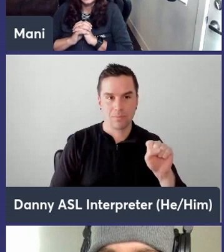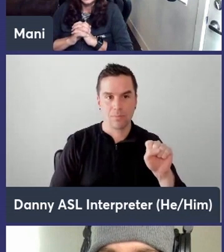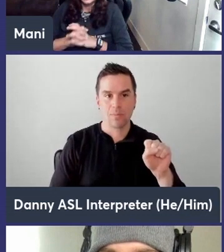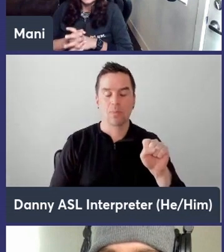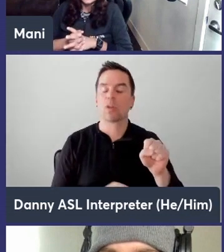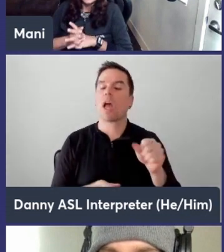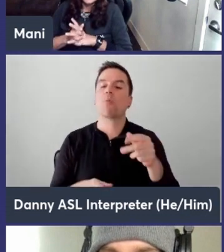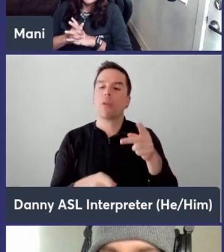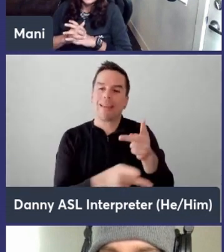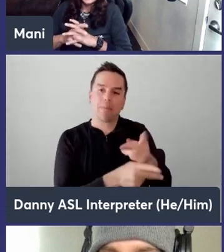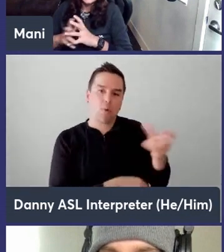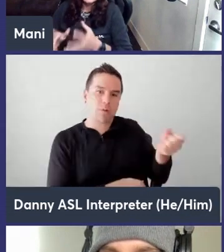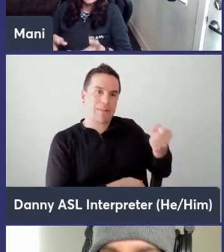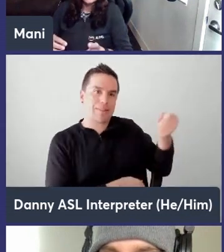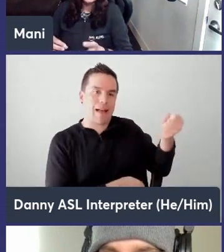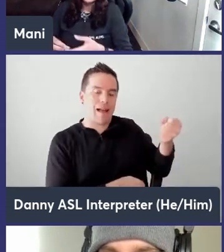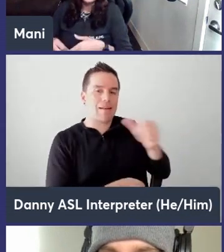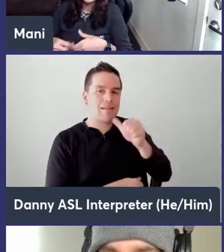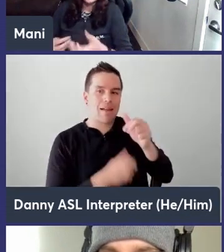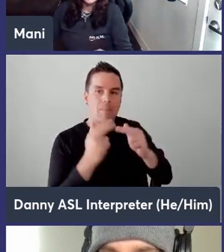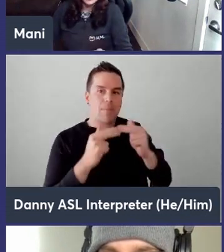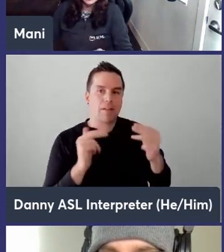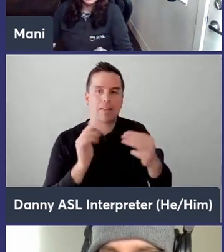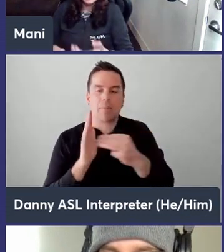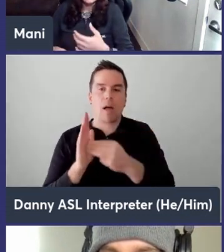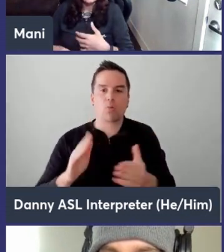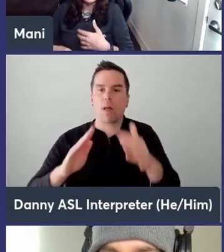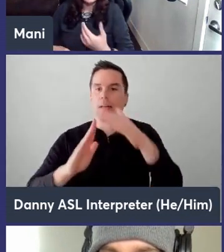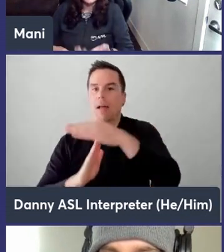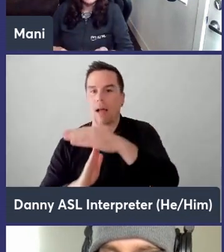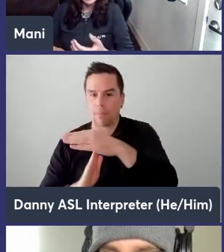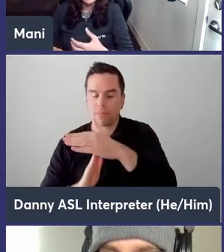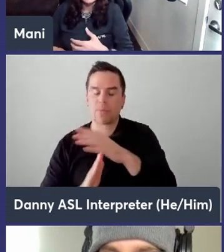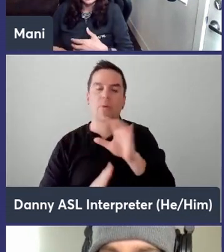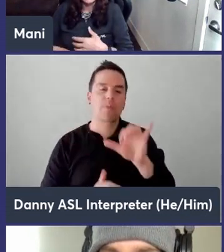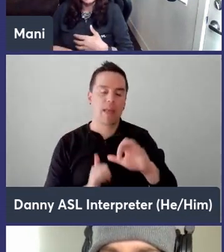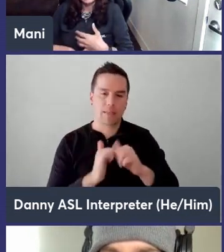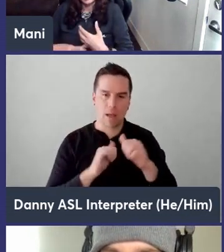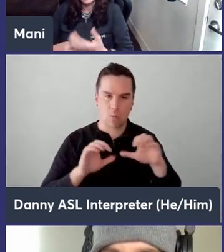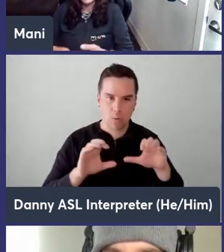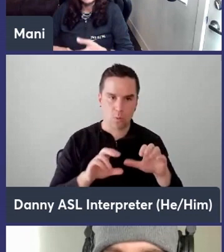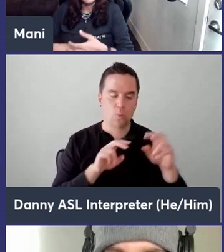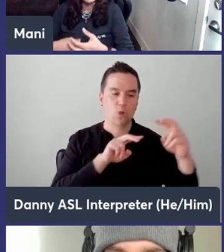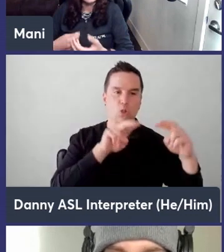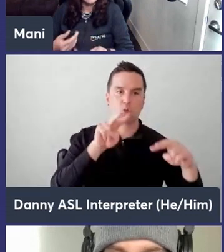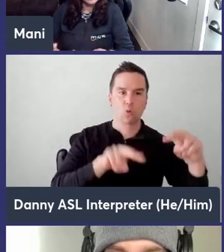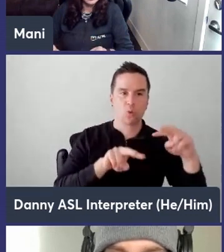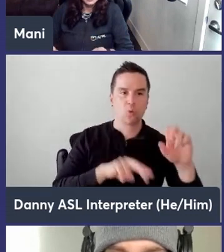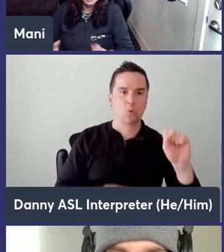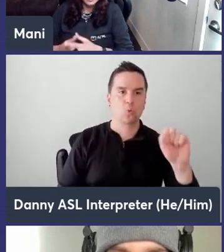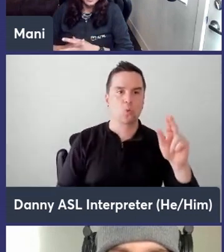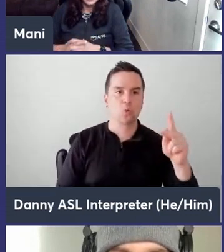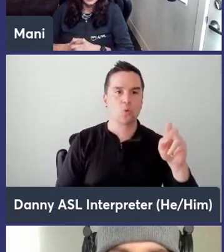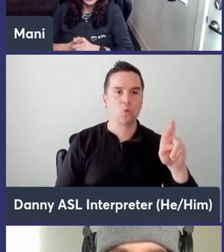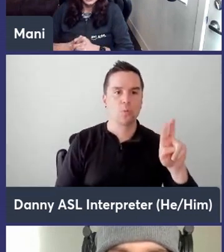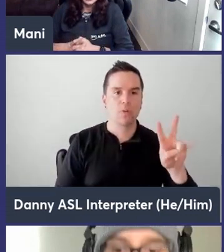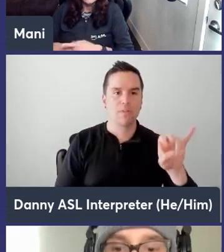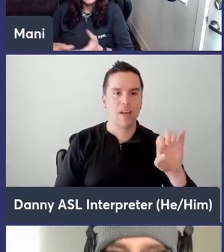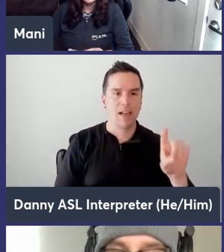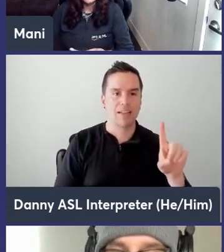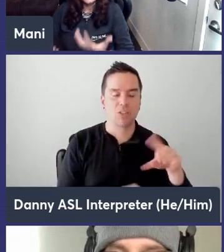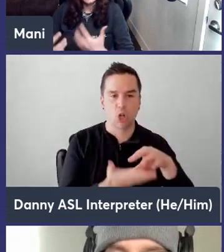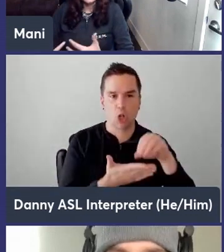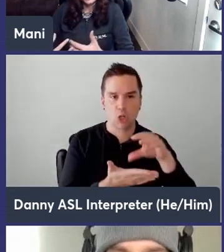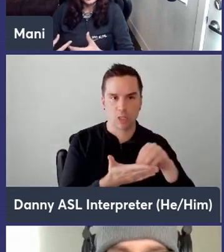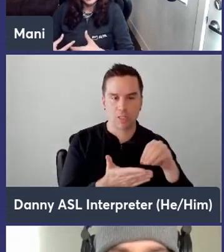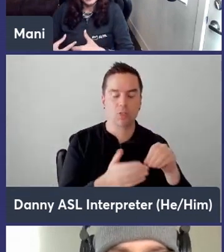right? So that's how we do the supervised learning. So some of the metrics can be accuracy and loss and stuff like that. When